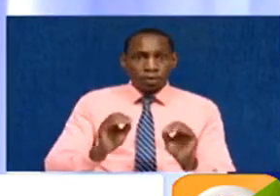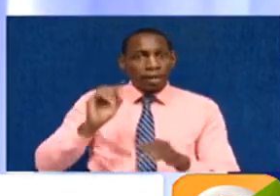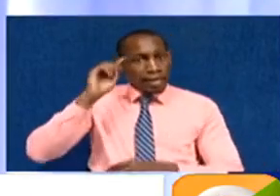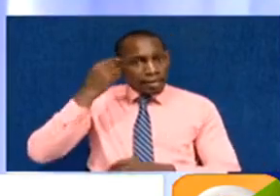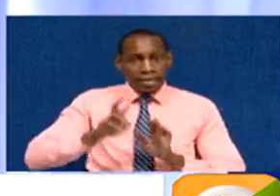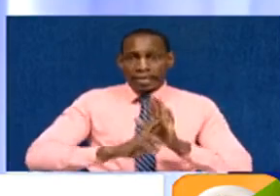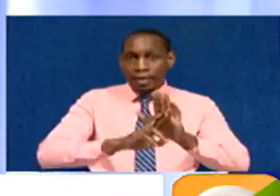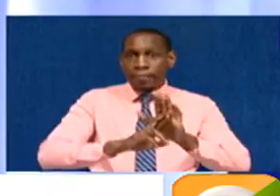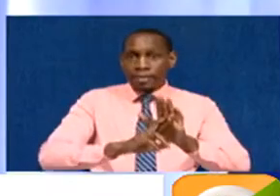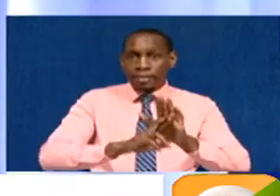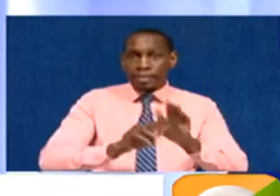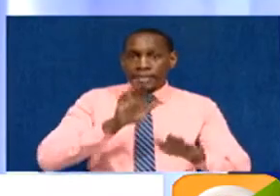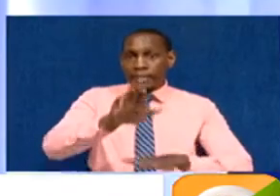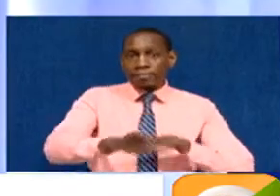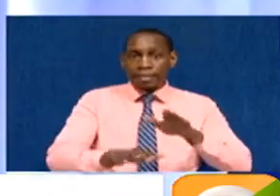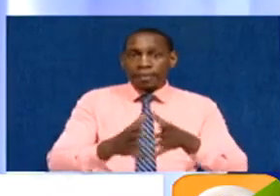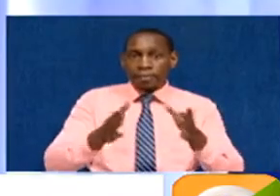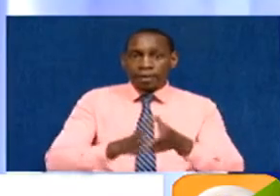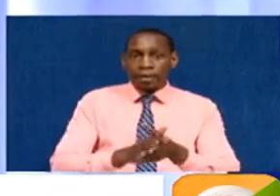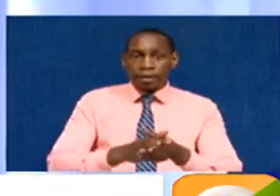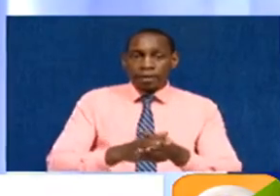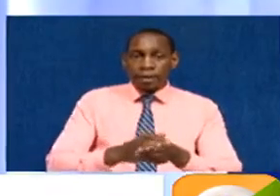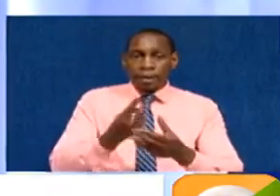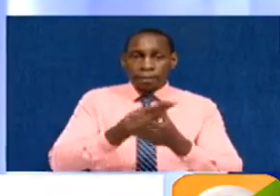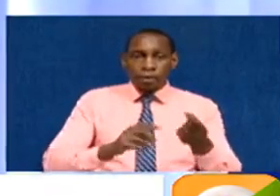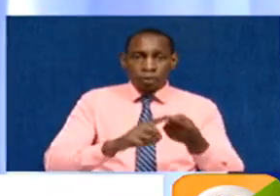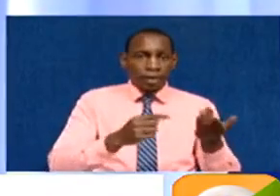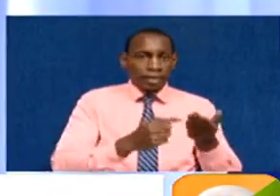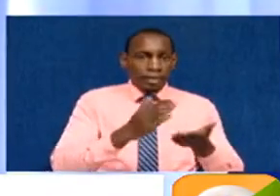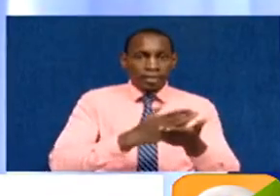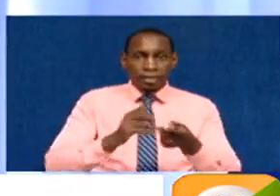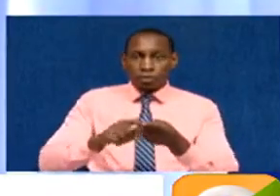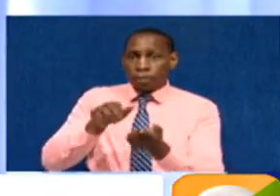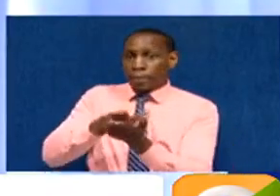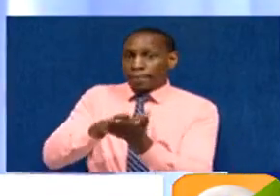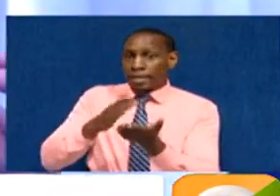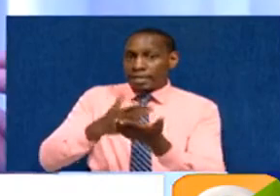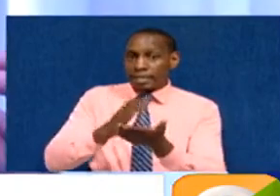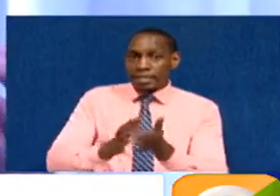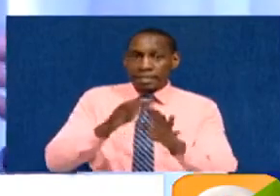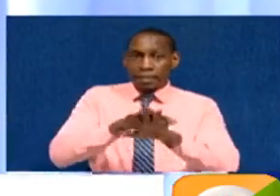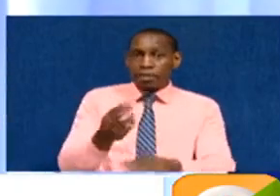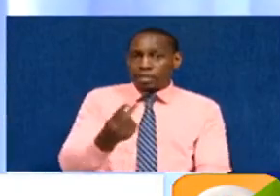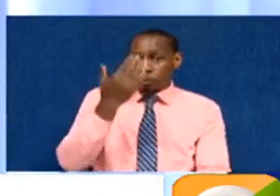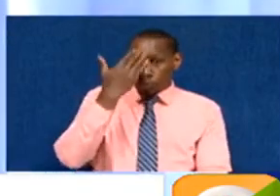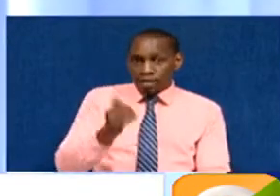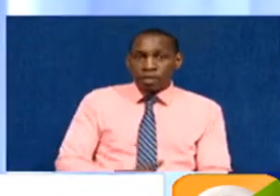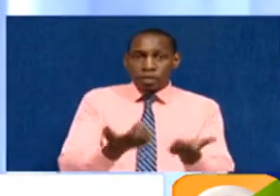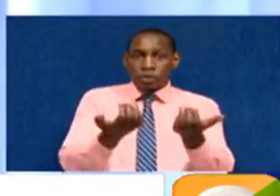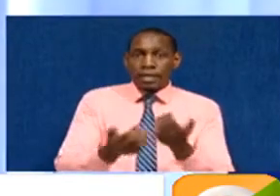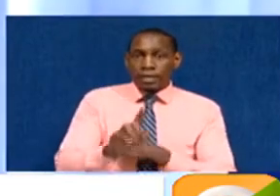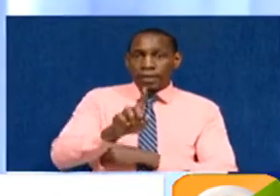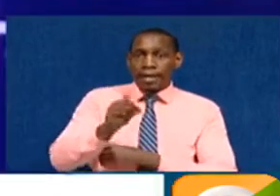this represents a big step for both the technology sector and also the banking sector, merging the two, because we need each